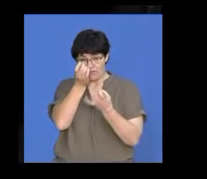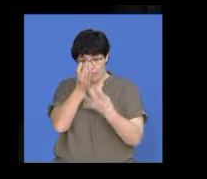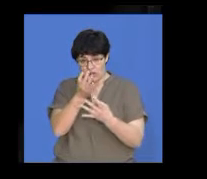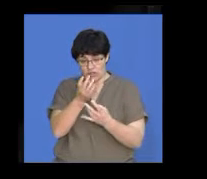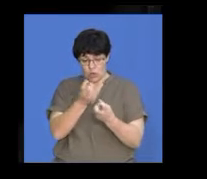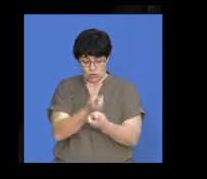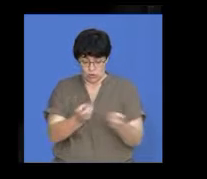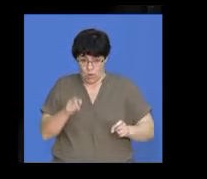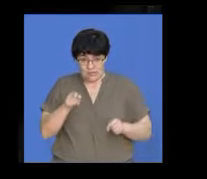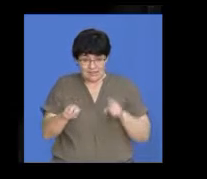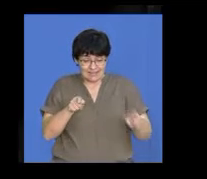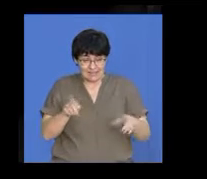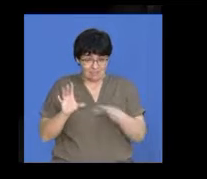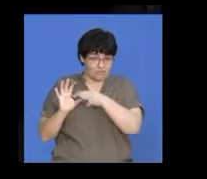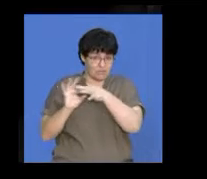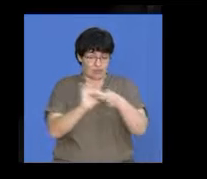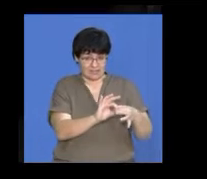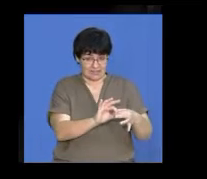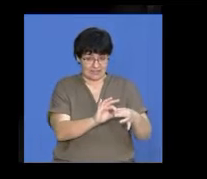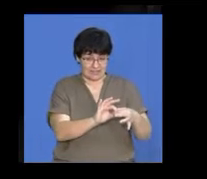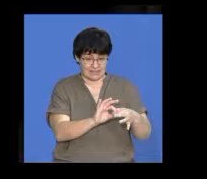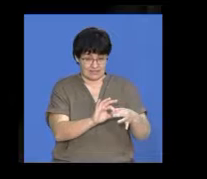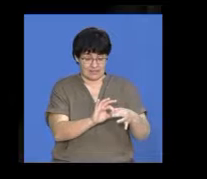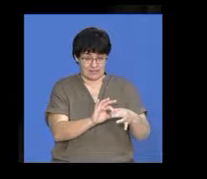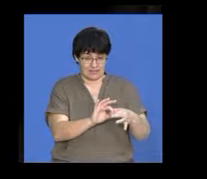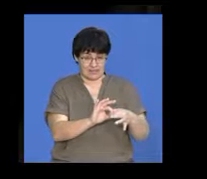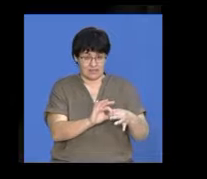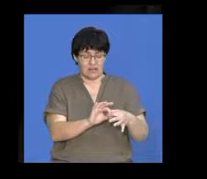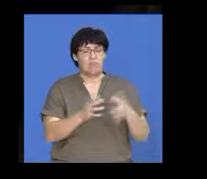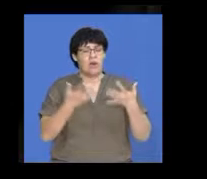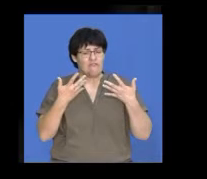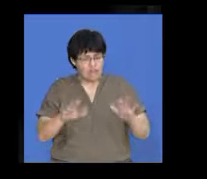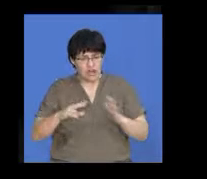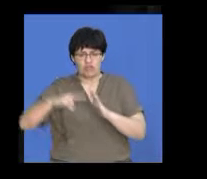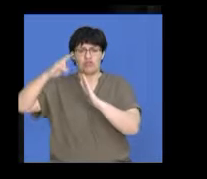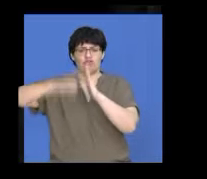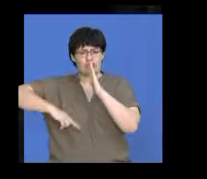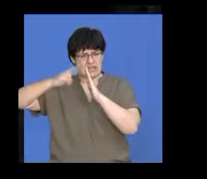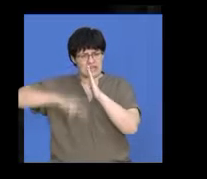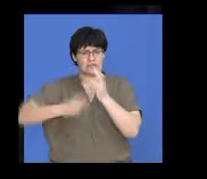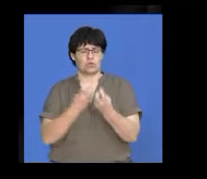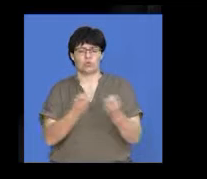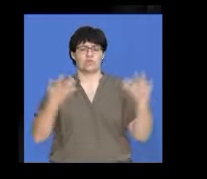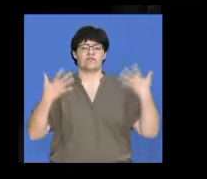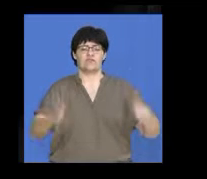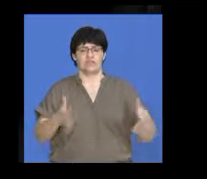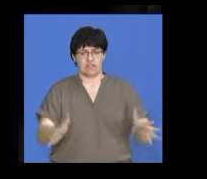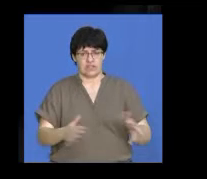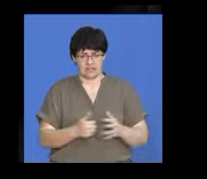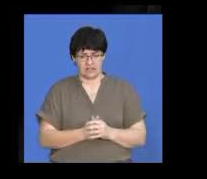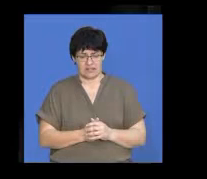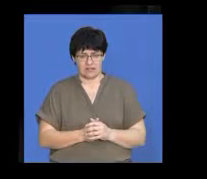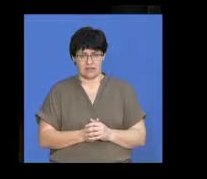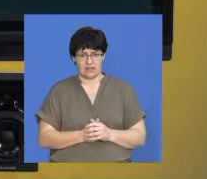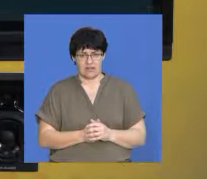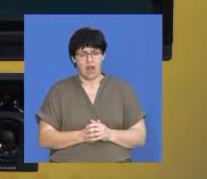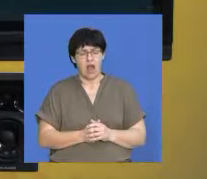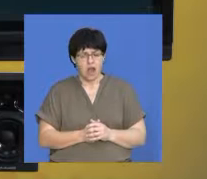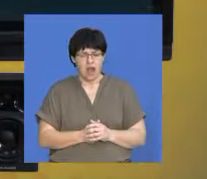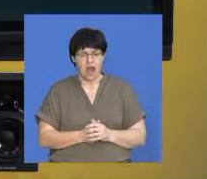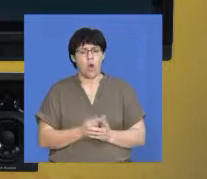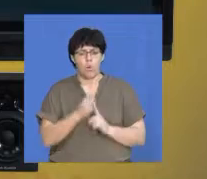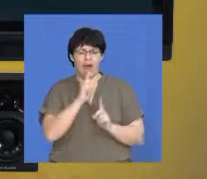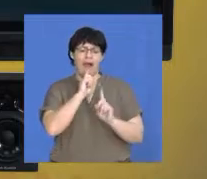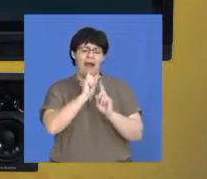relevant sources. So you will already have read the sources and you will have worked through them when you